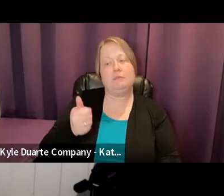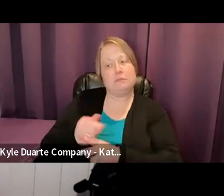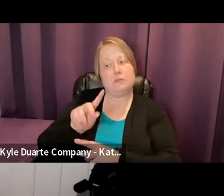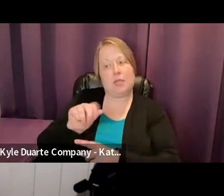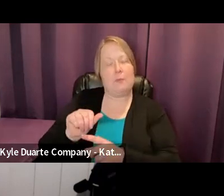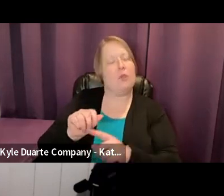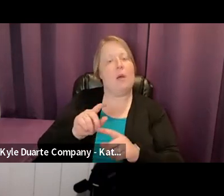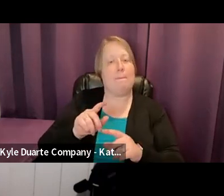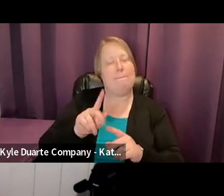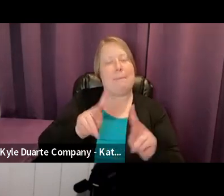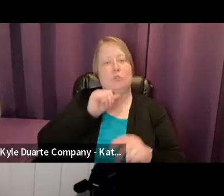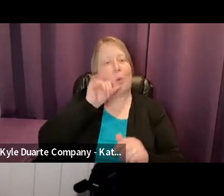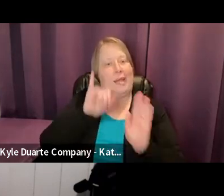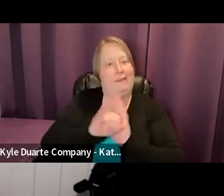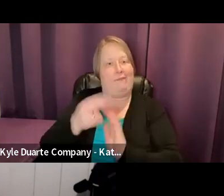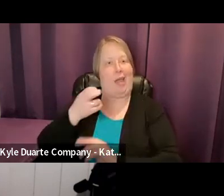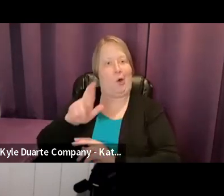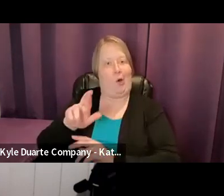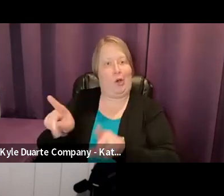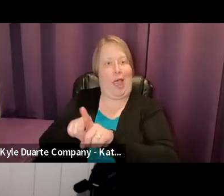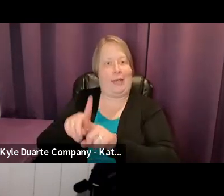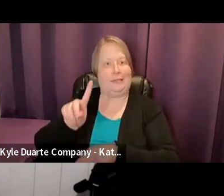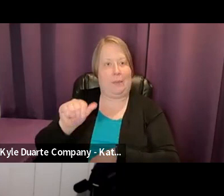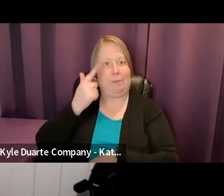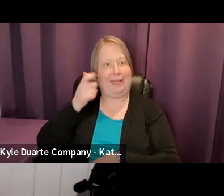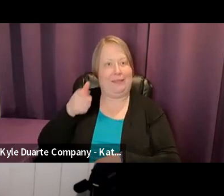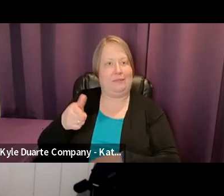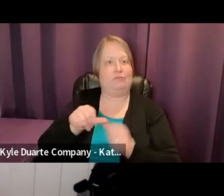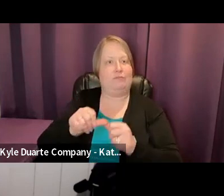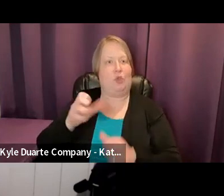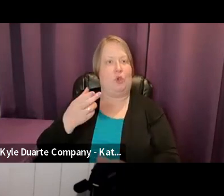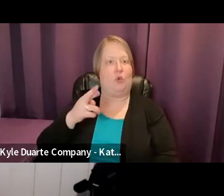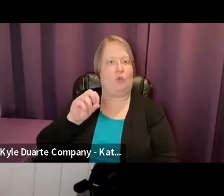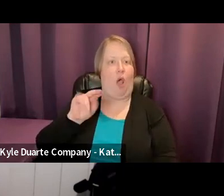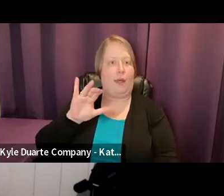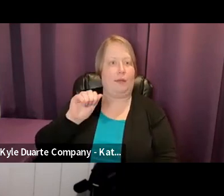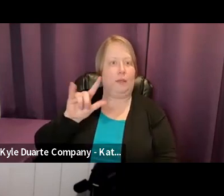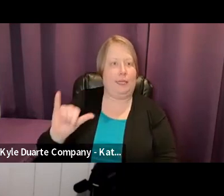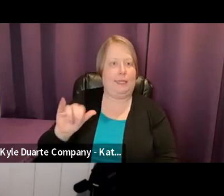as disabled because she's chronically disabled and also has anxiety,